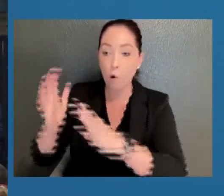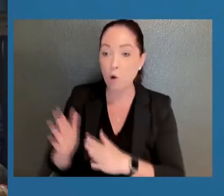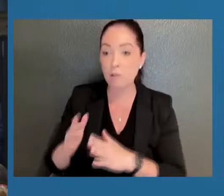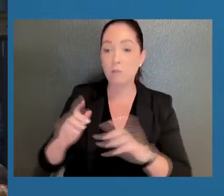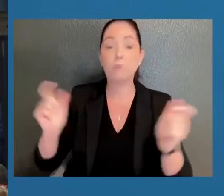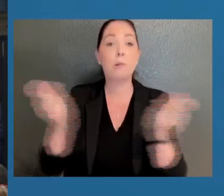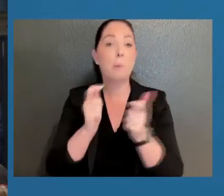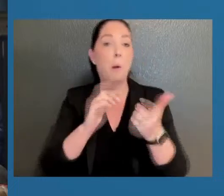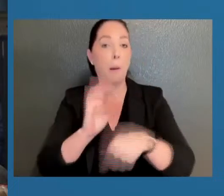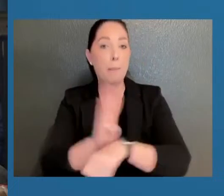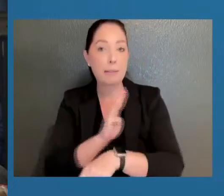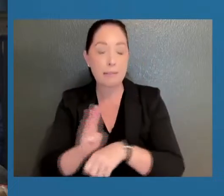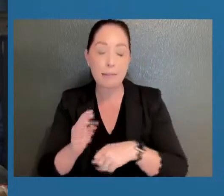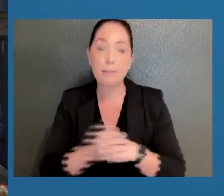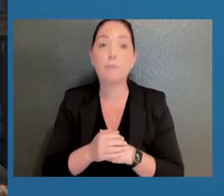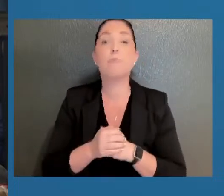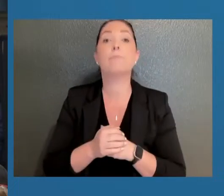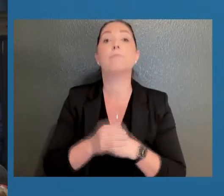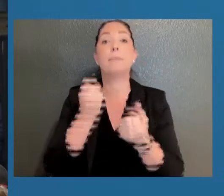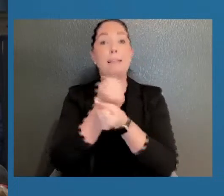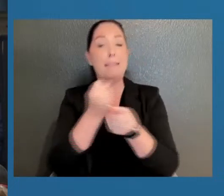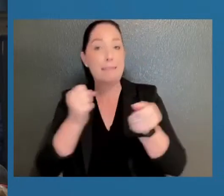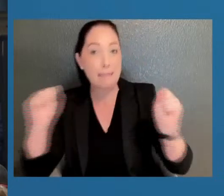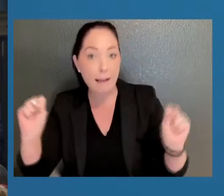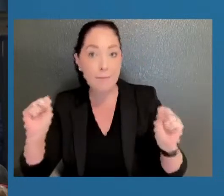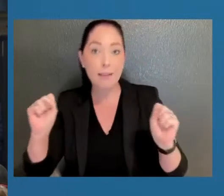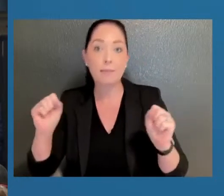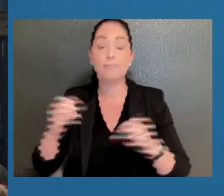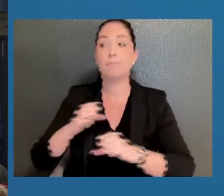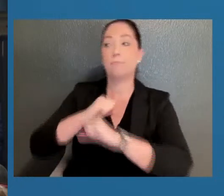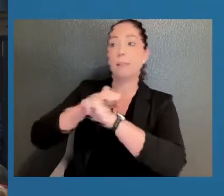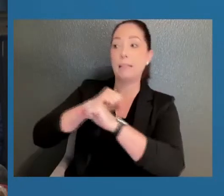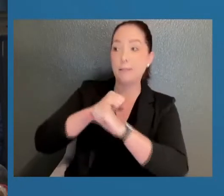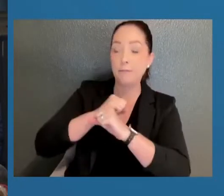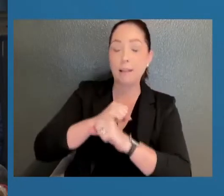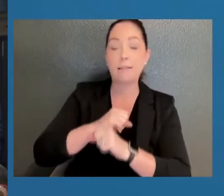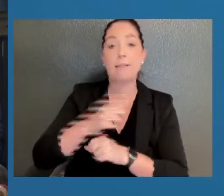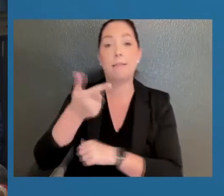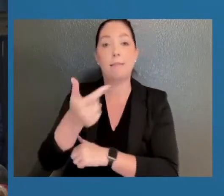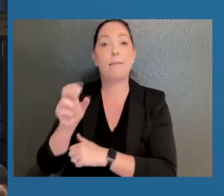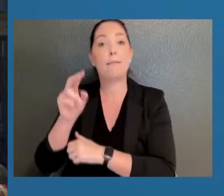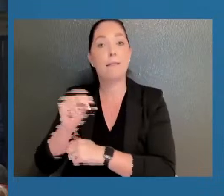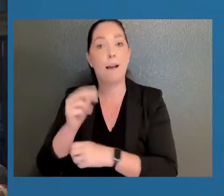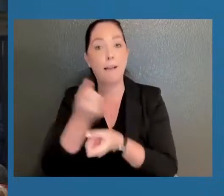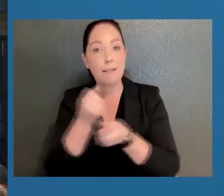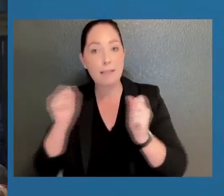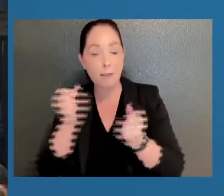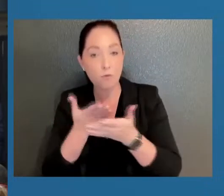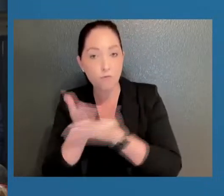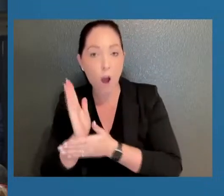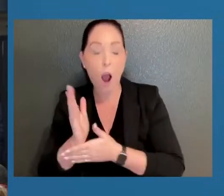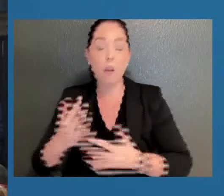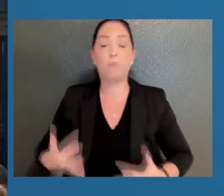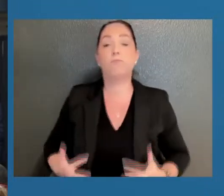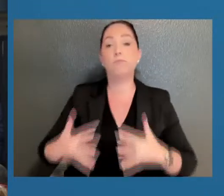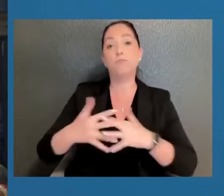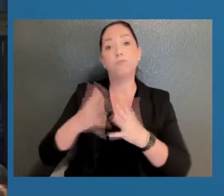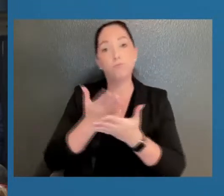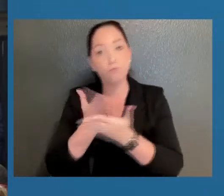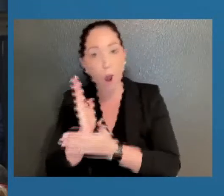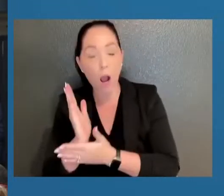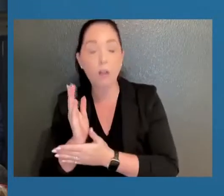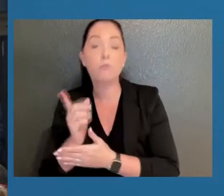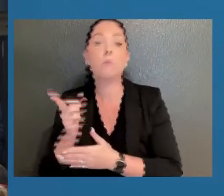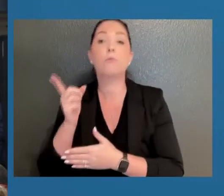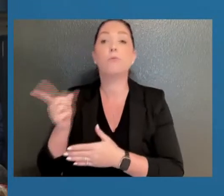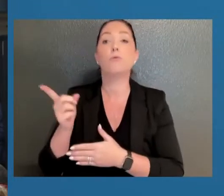safety, defending reproductive and gun safety rights as a national leader for progressive values, and